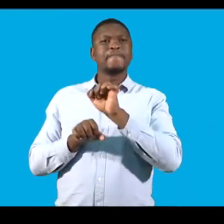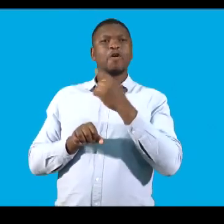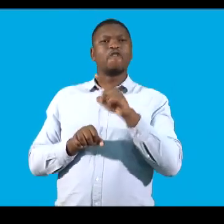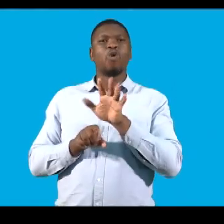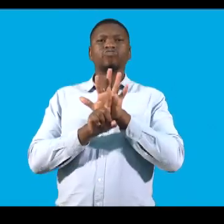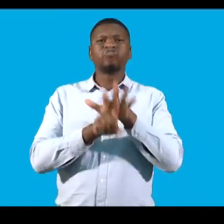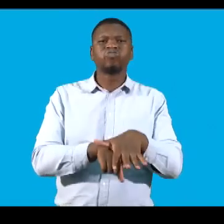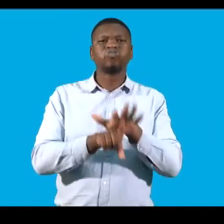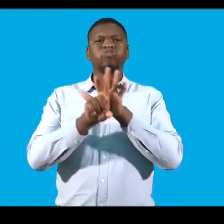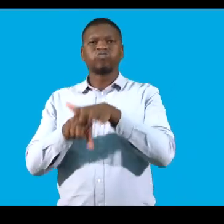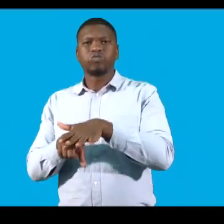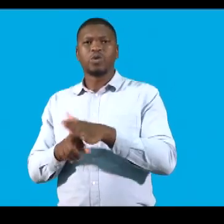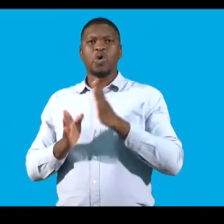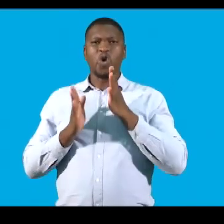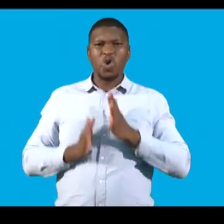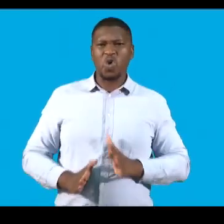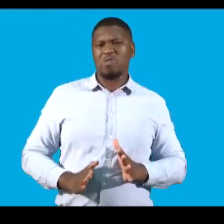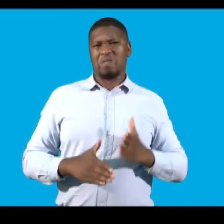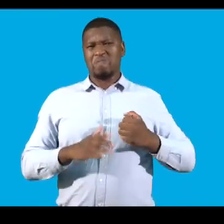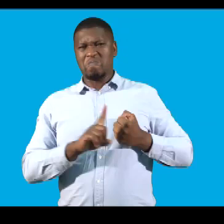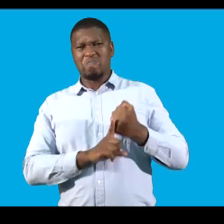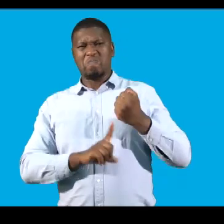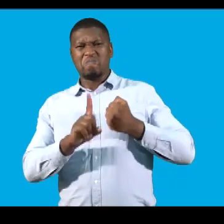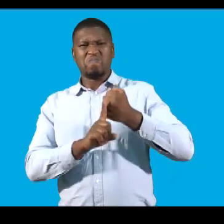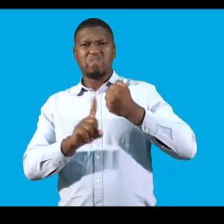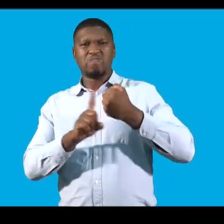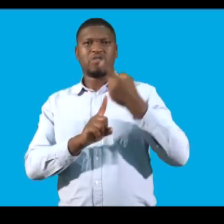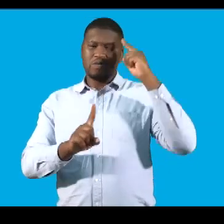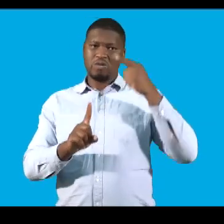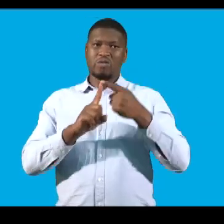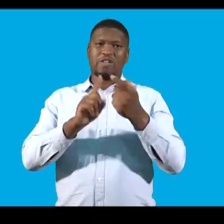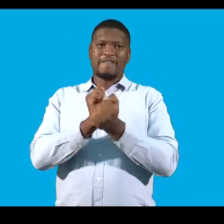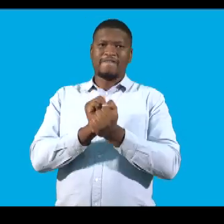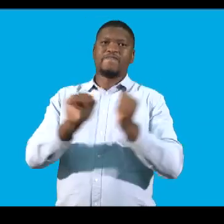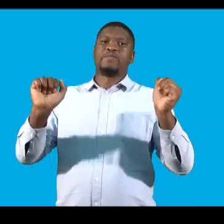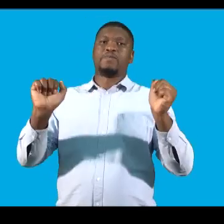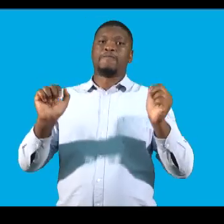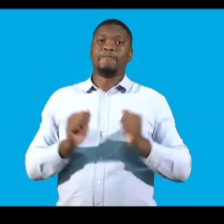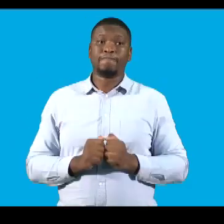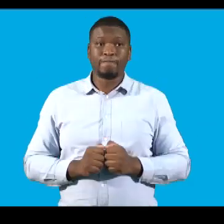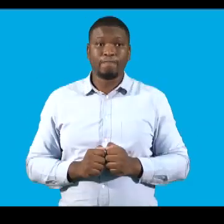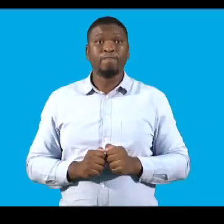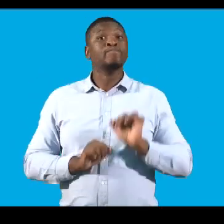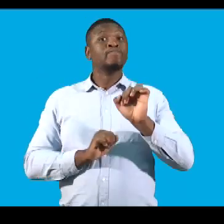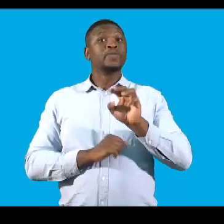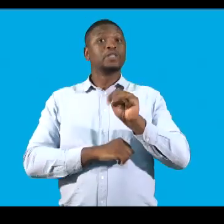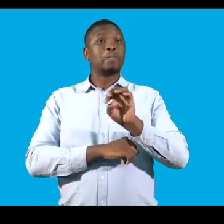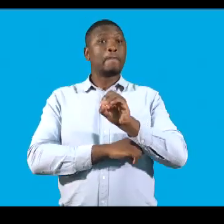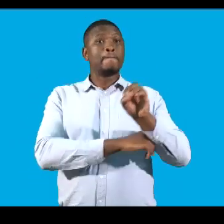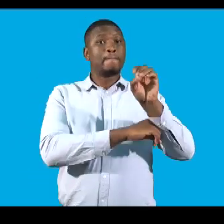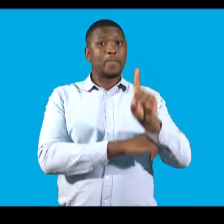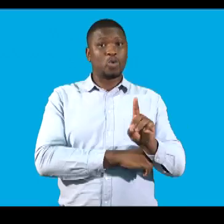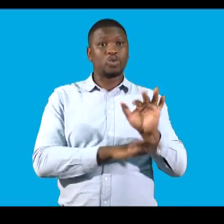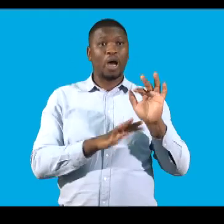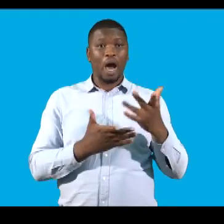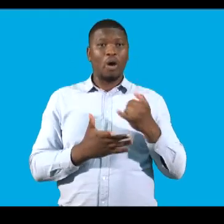of oppression, human sacrifice, fighting for freedom, and aborted hope. The mood